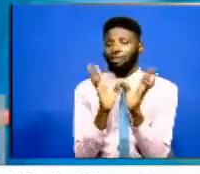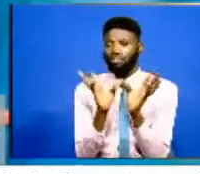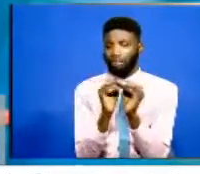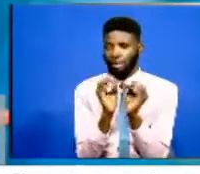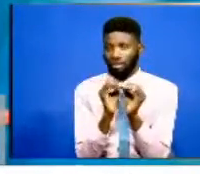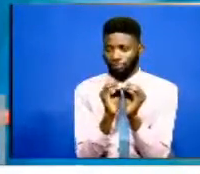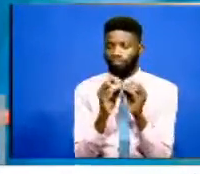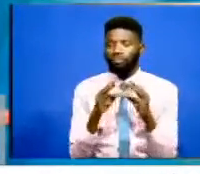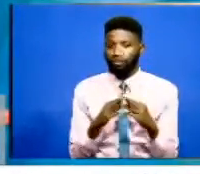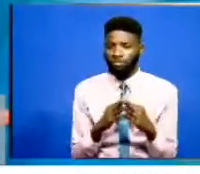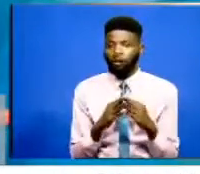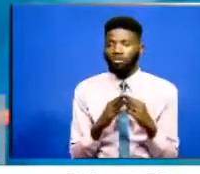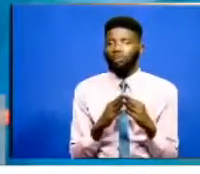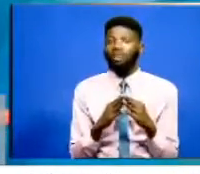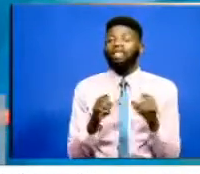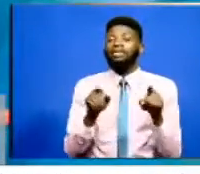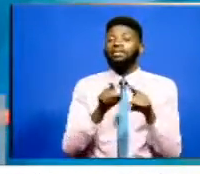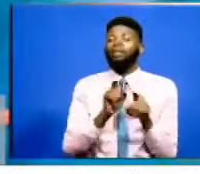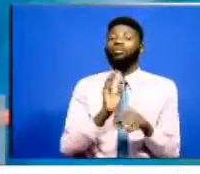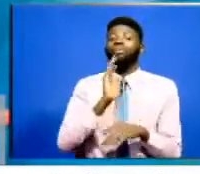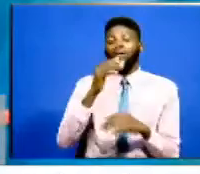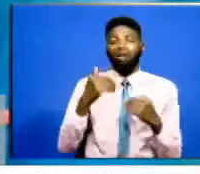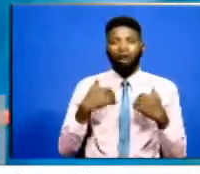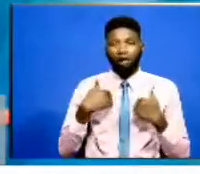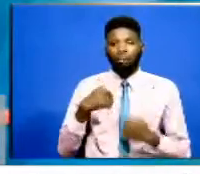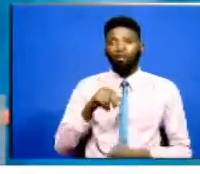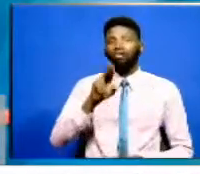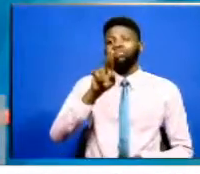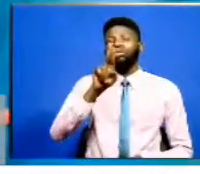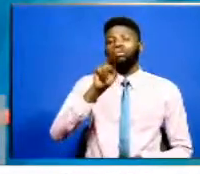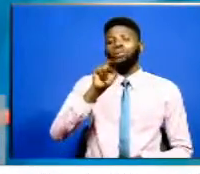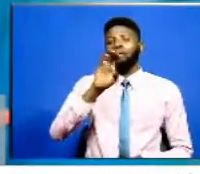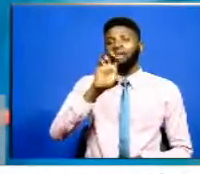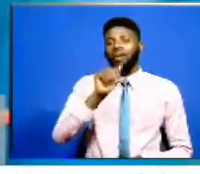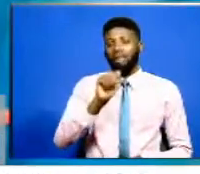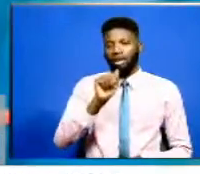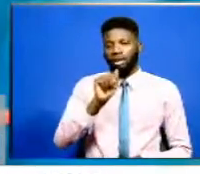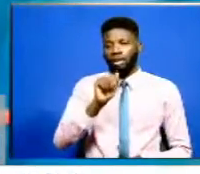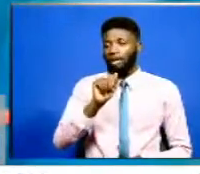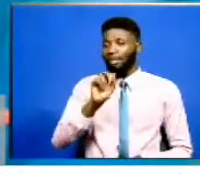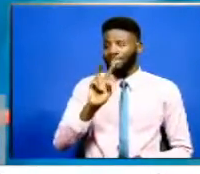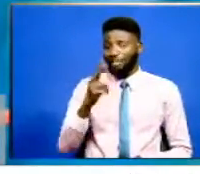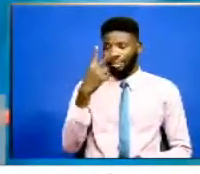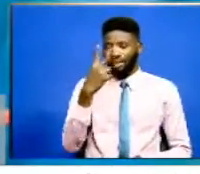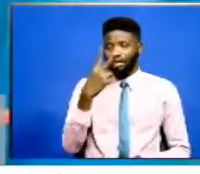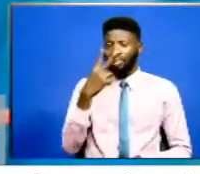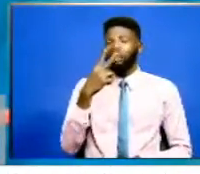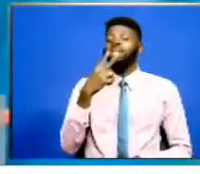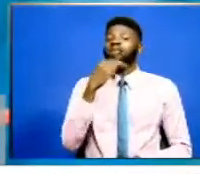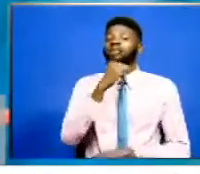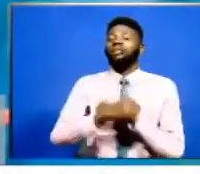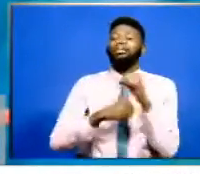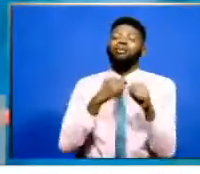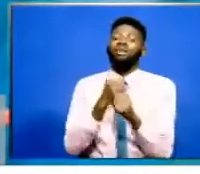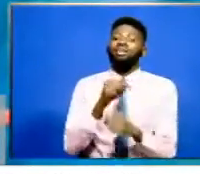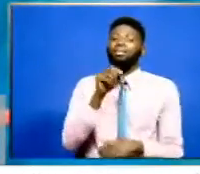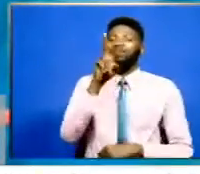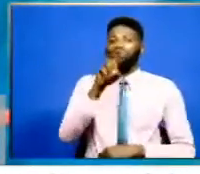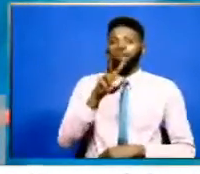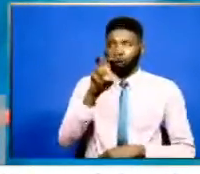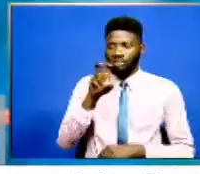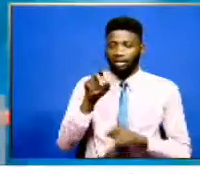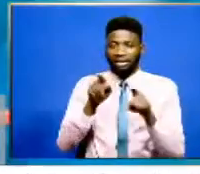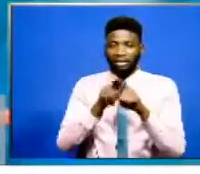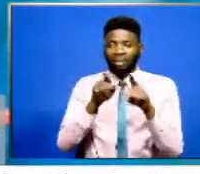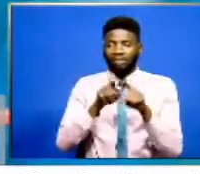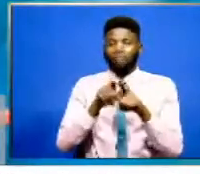resume UNEA 2 in 2020. Mm-hmm. And also at the World